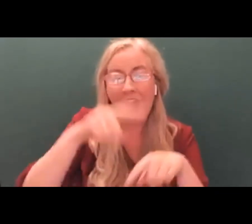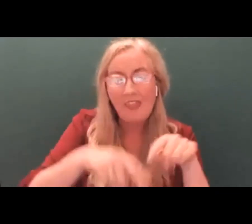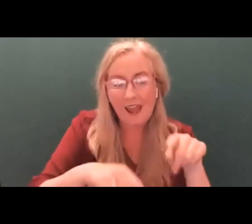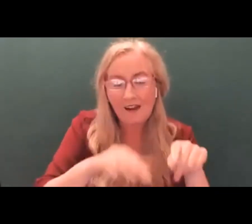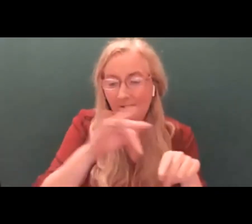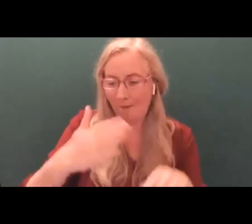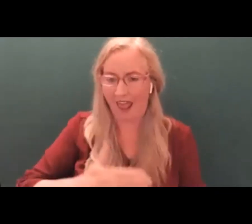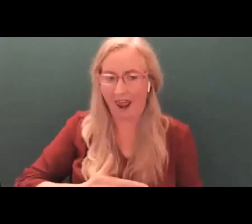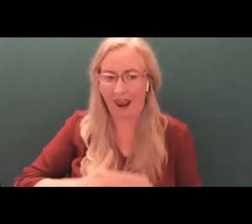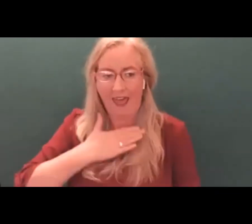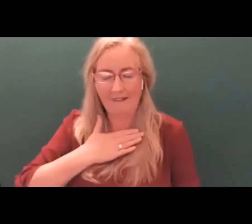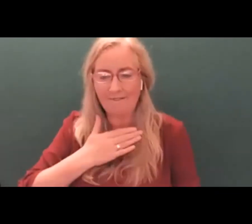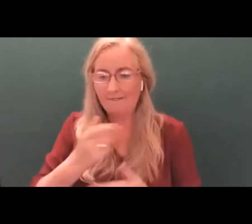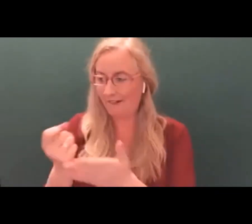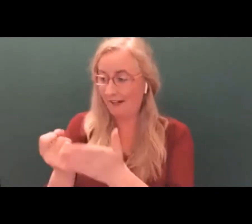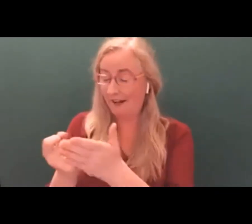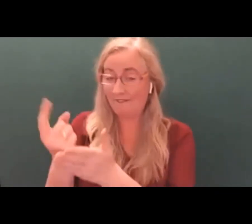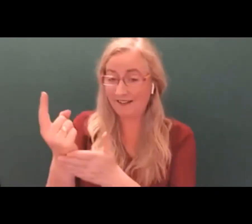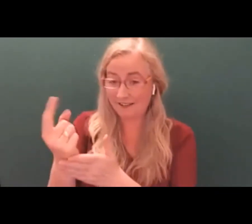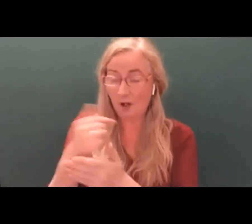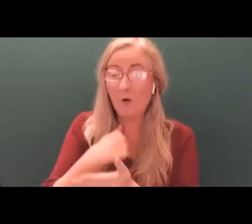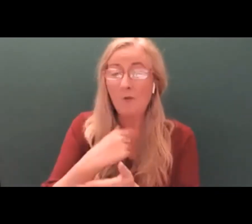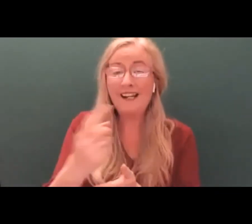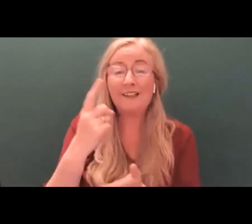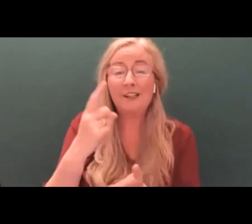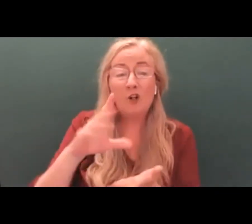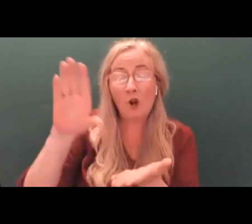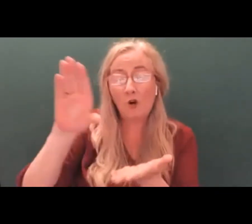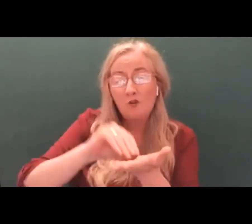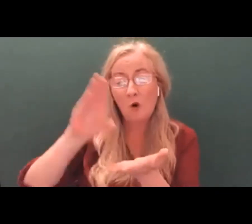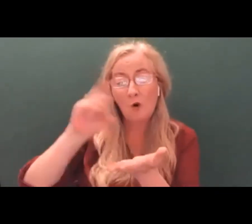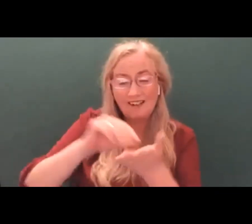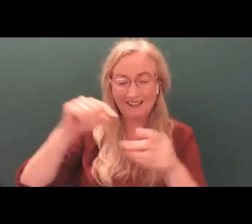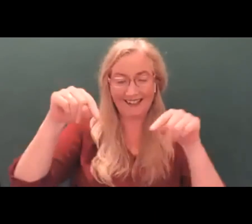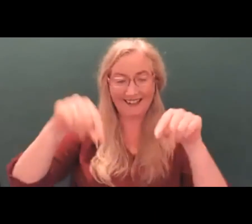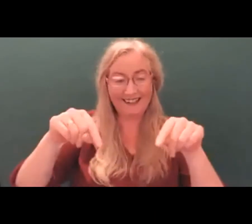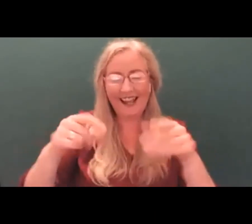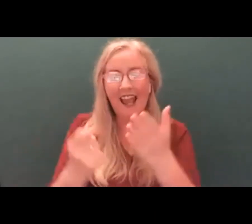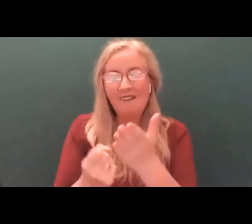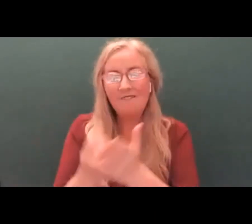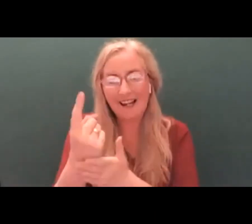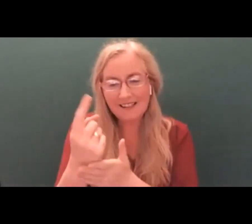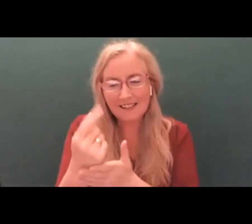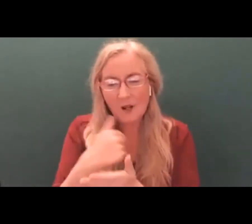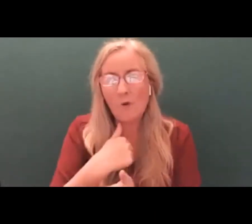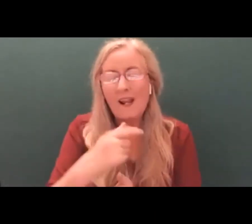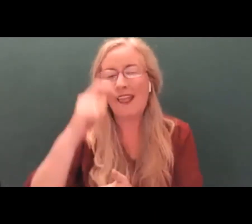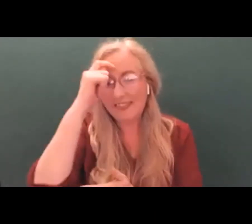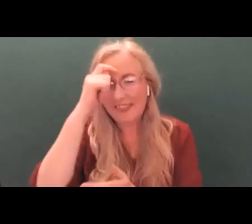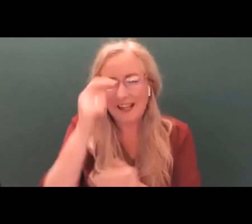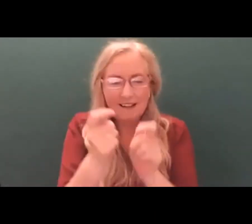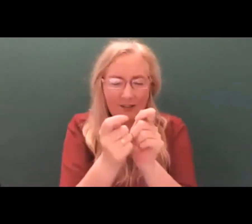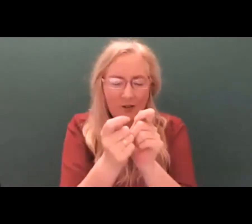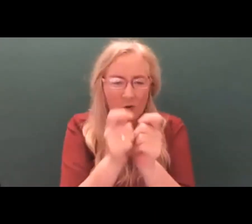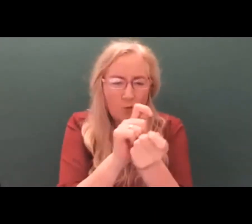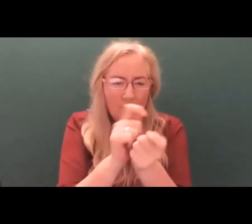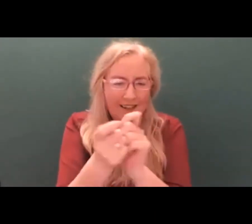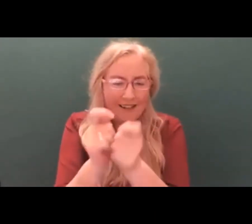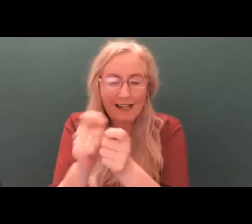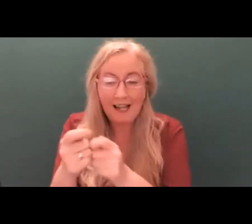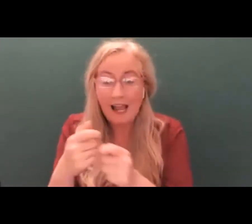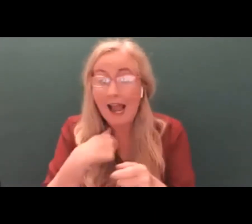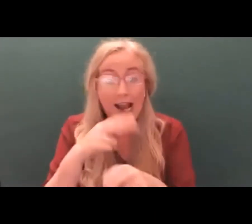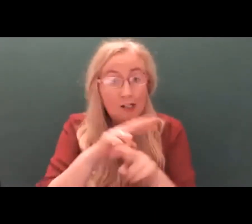event. We recorded the events, we tinkered with them a bit. I didn't realise how much you could